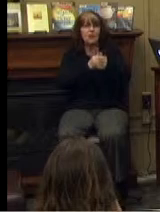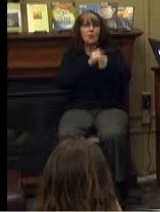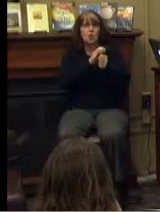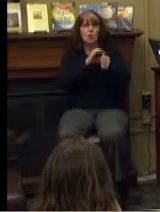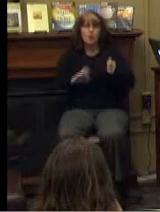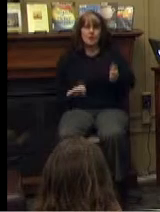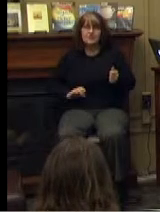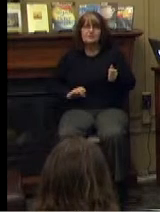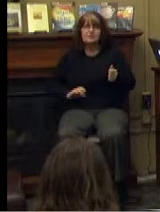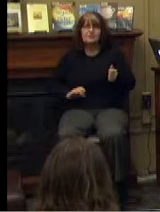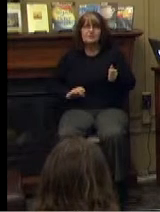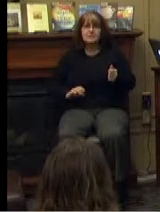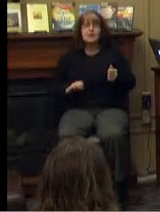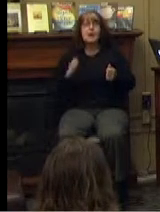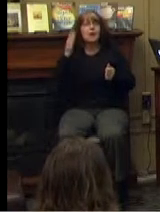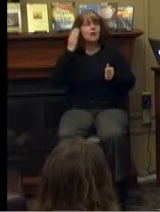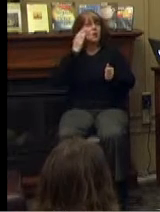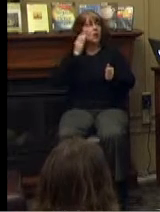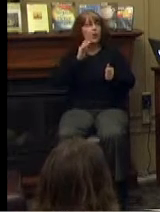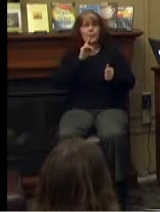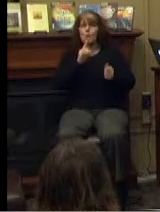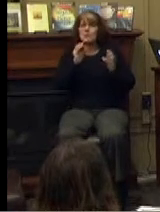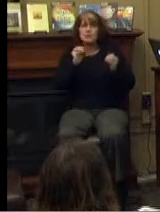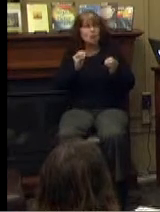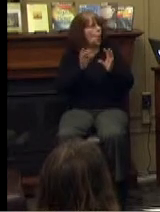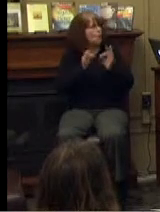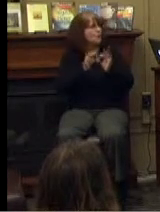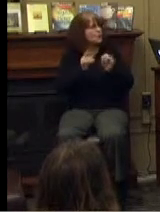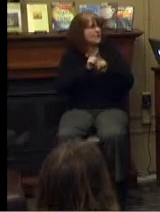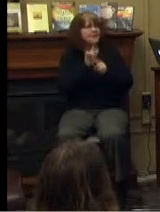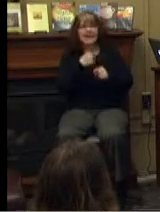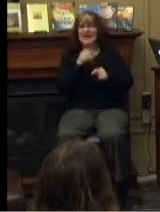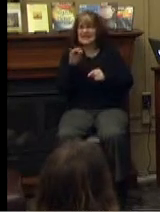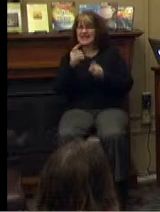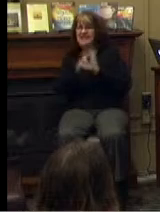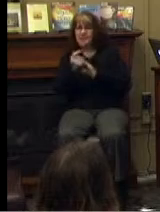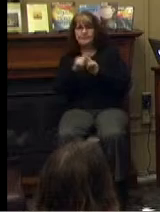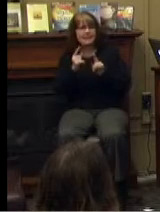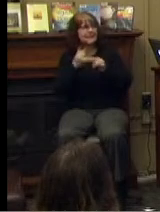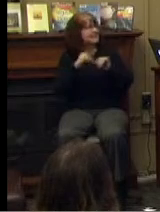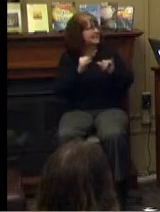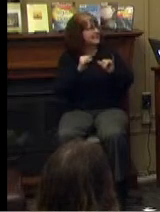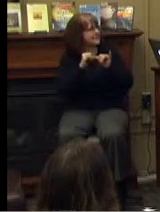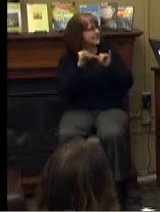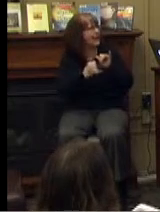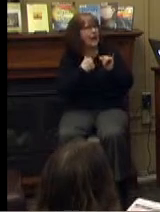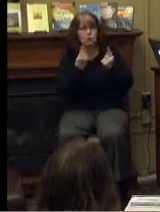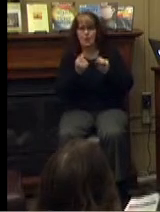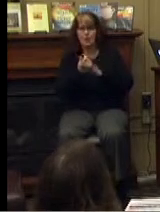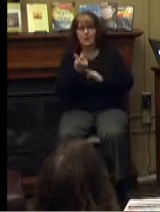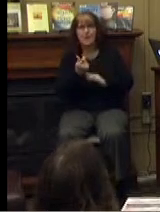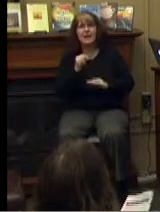know, this was, I know there is no such verse, and I did delete it, but for some reason it didn't change. But